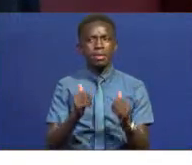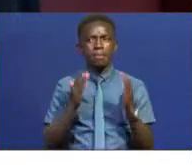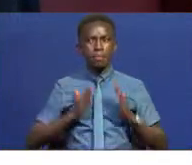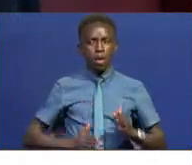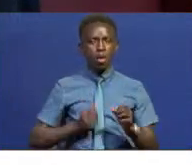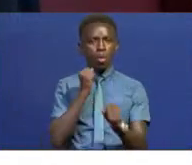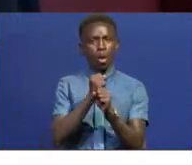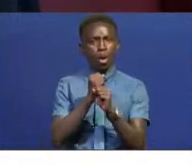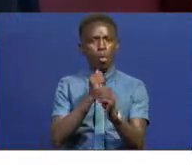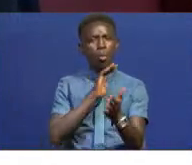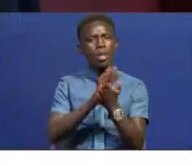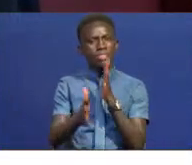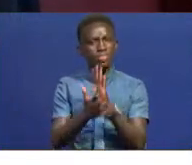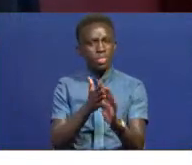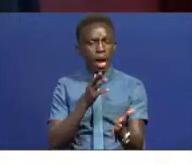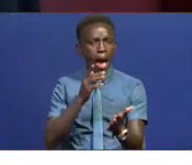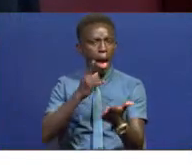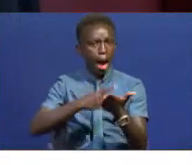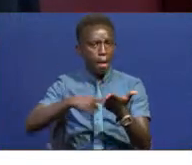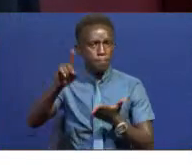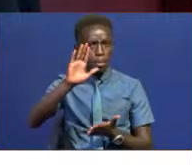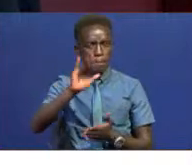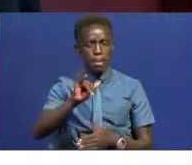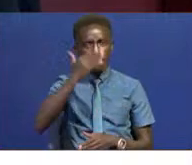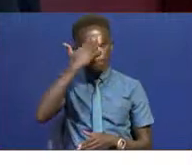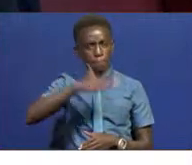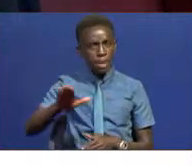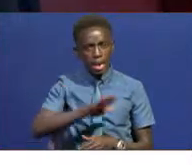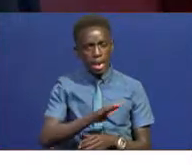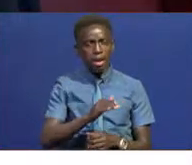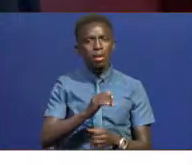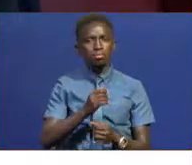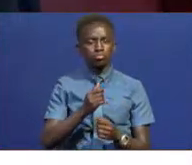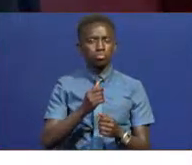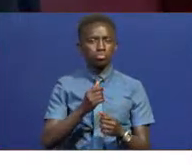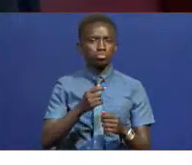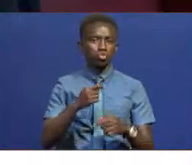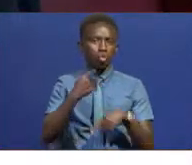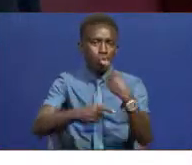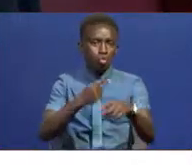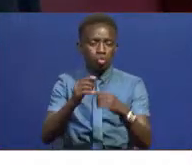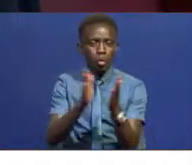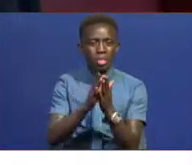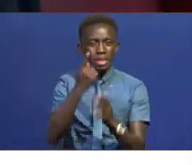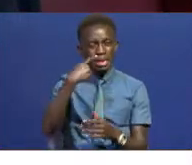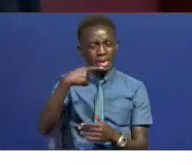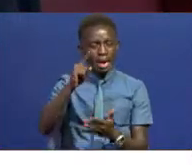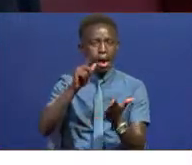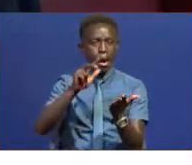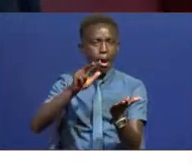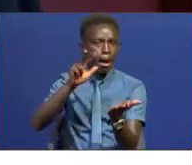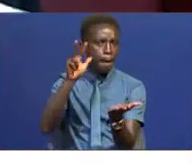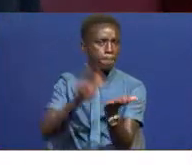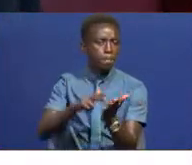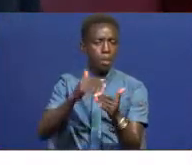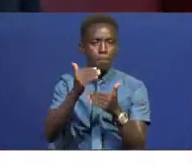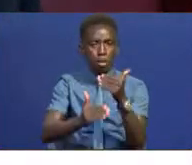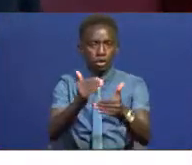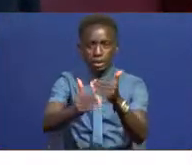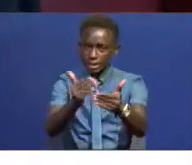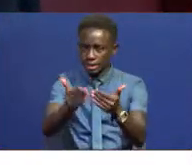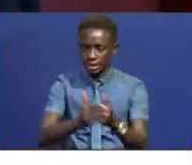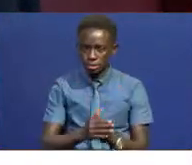requisite approval by the National Assembly to undergo the necessary approval process. As many as of that opinion say aye. Aye.